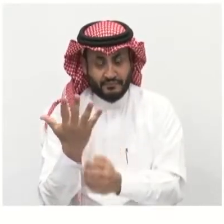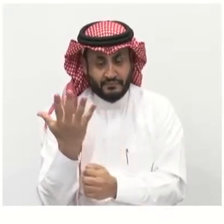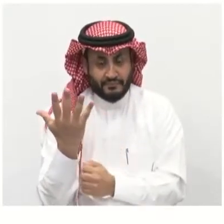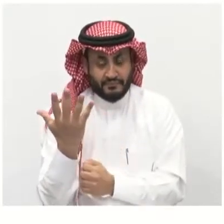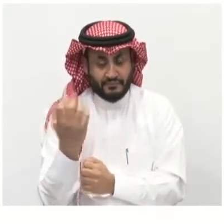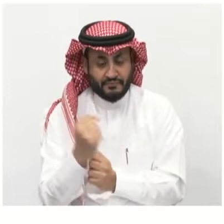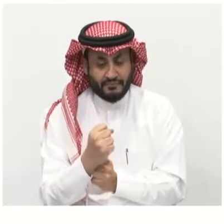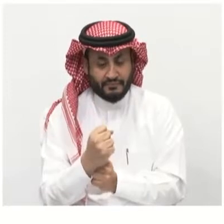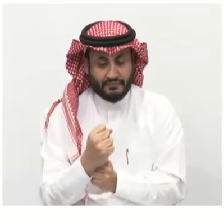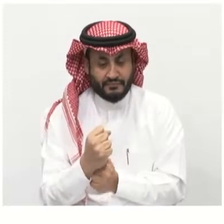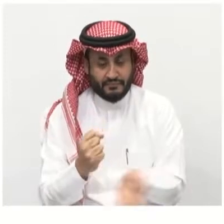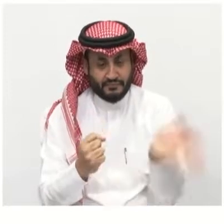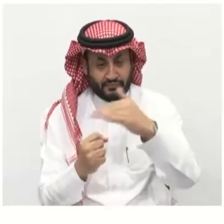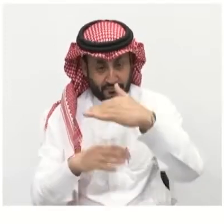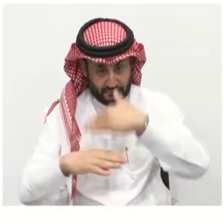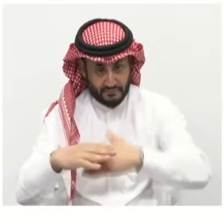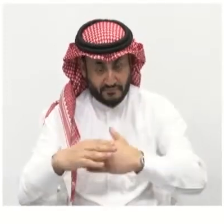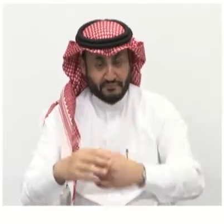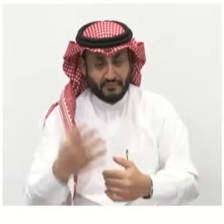1, 2, 3, 4, 5. We have another 5.